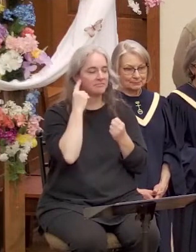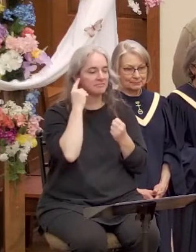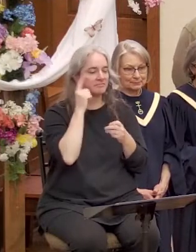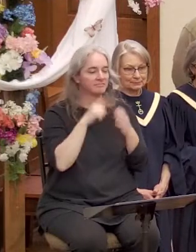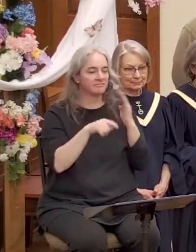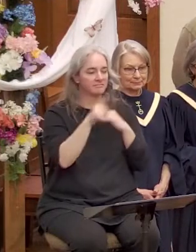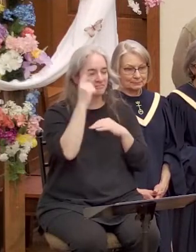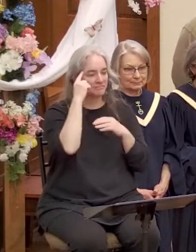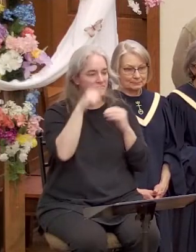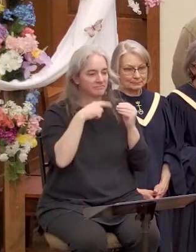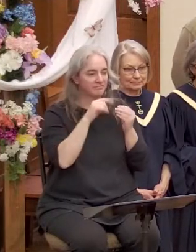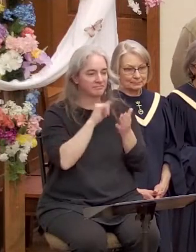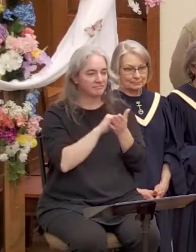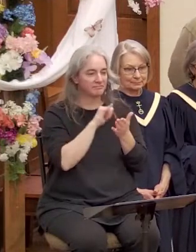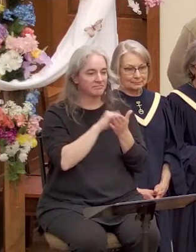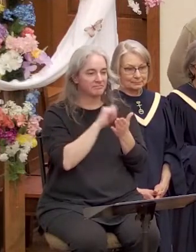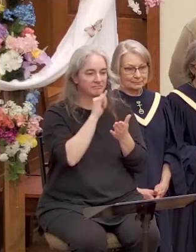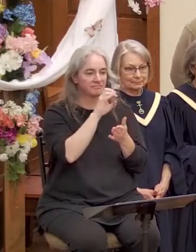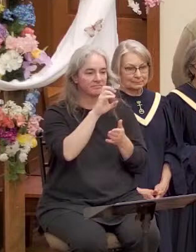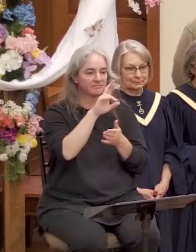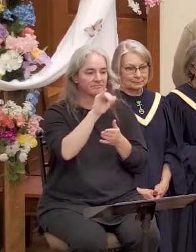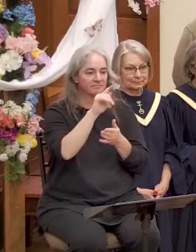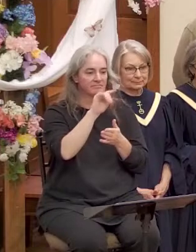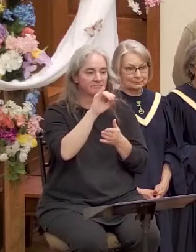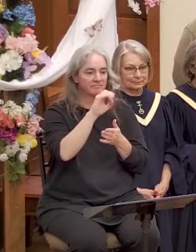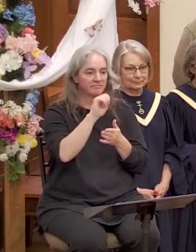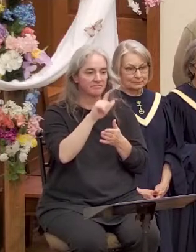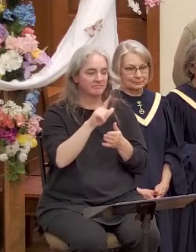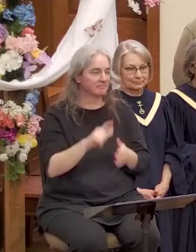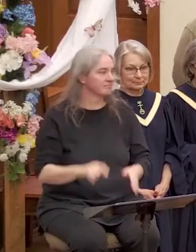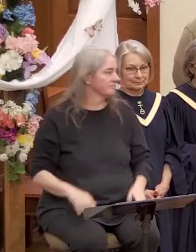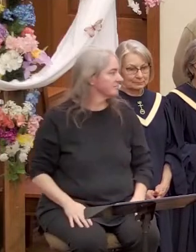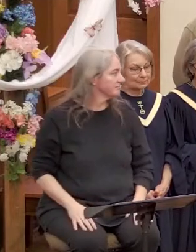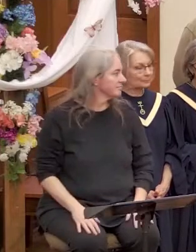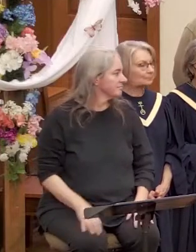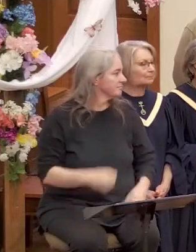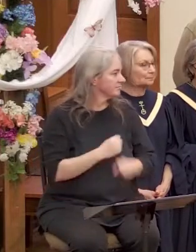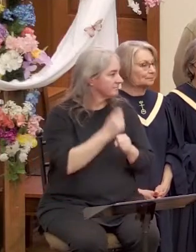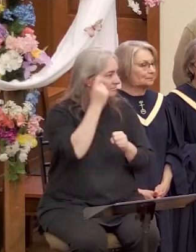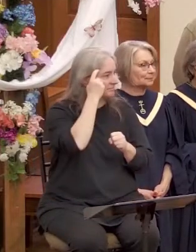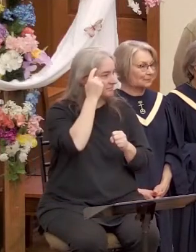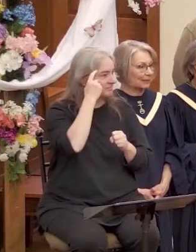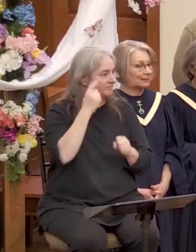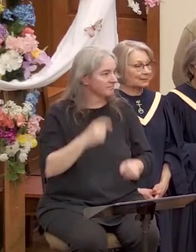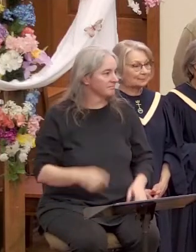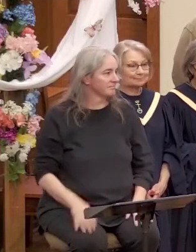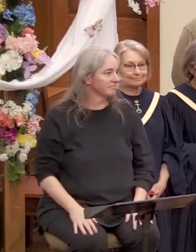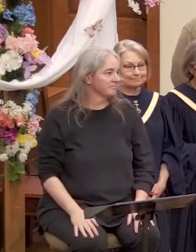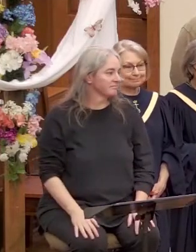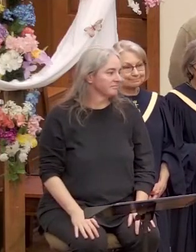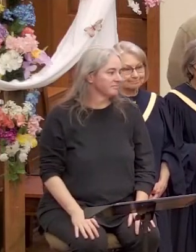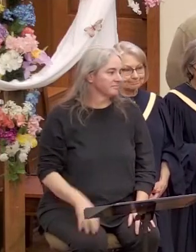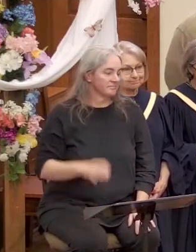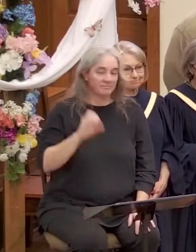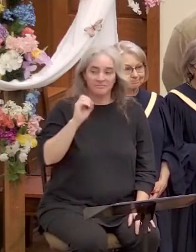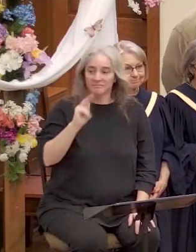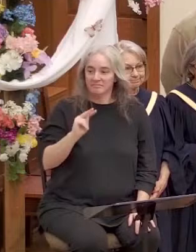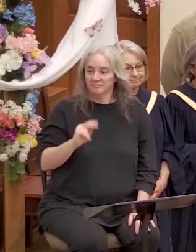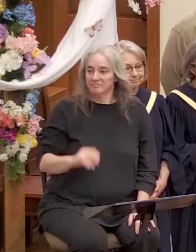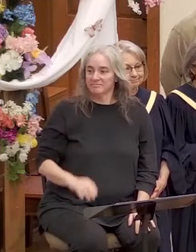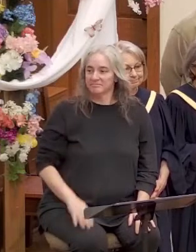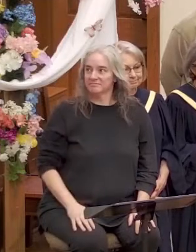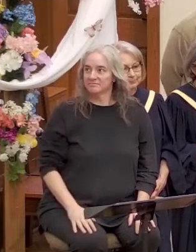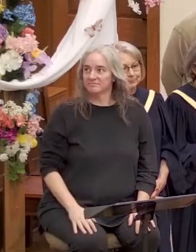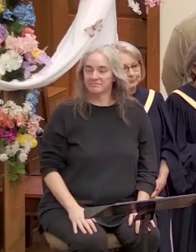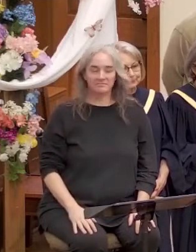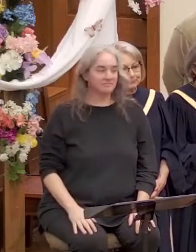that. That's critical. Does that make sense to everybody? Okay, cool. And then I just want to